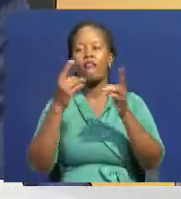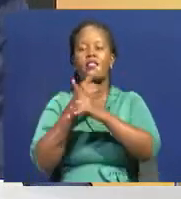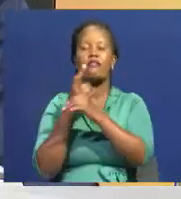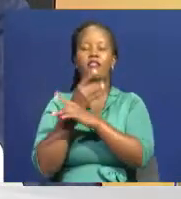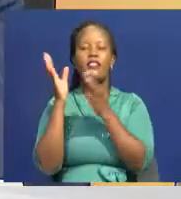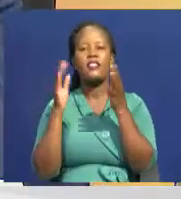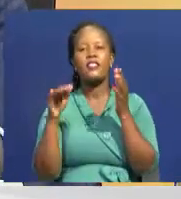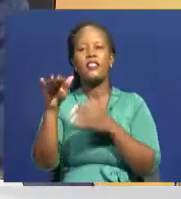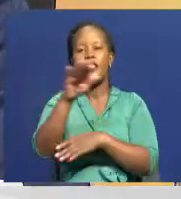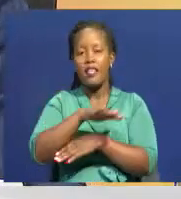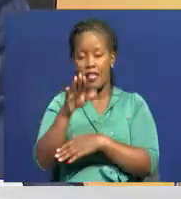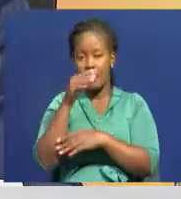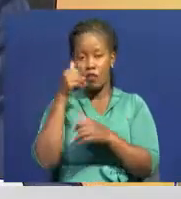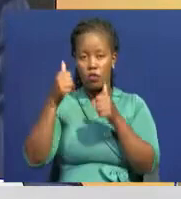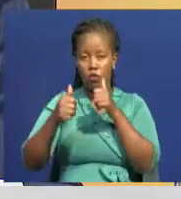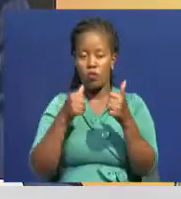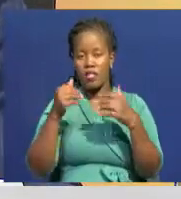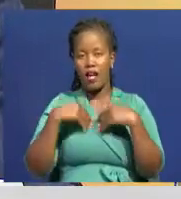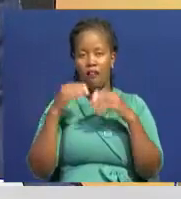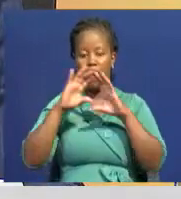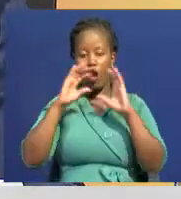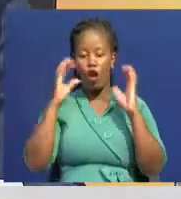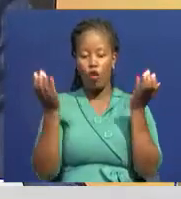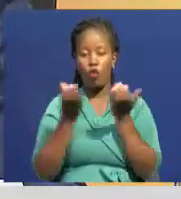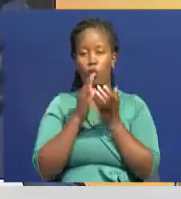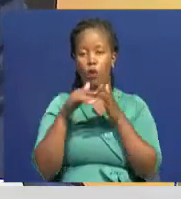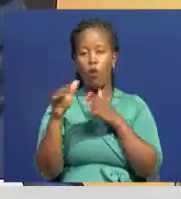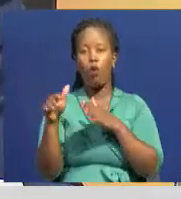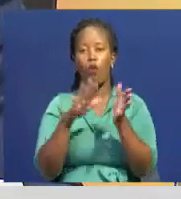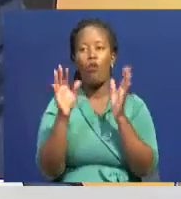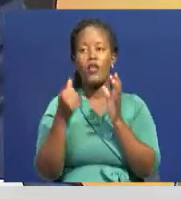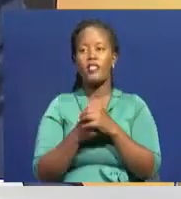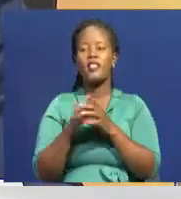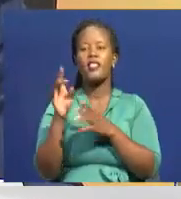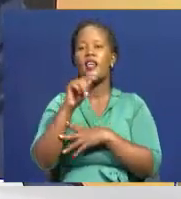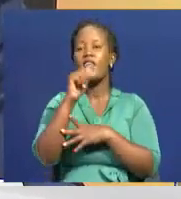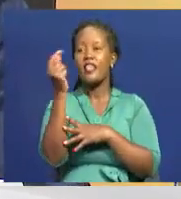network which covers the global aspect. So Kenya is a spot on.